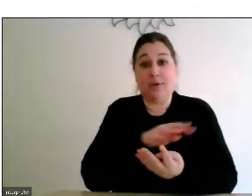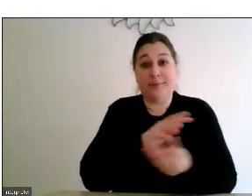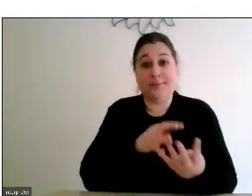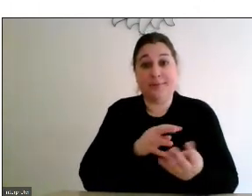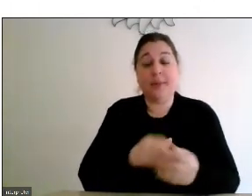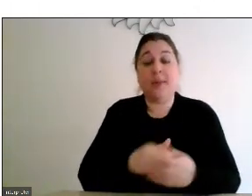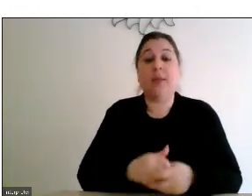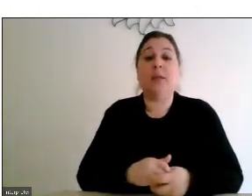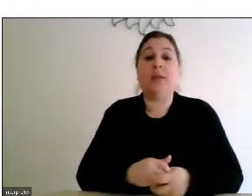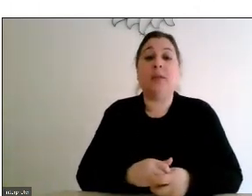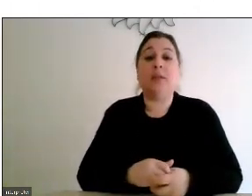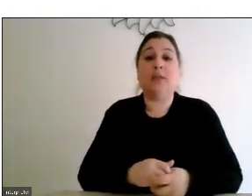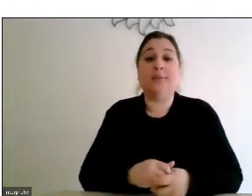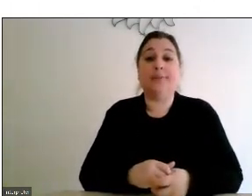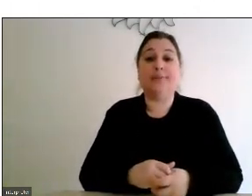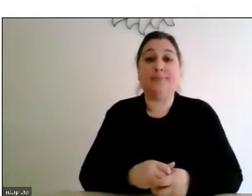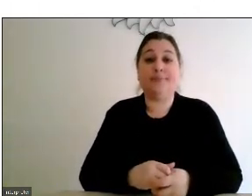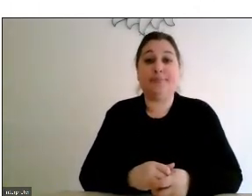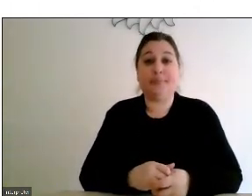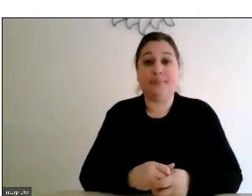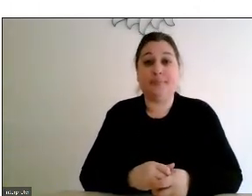it means infinite solutions.